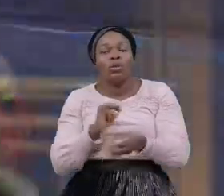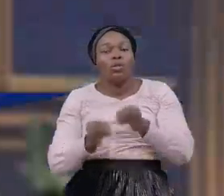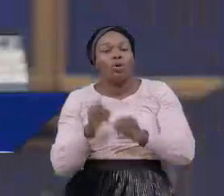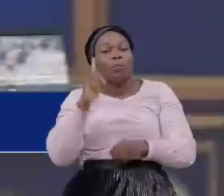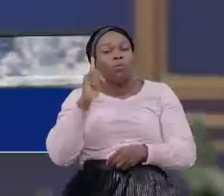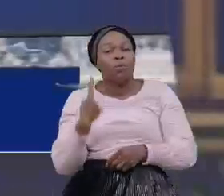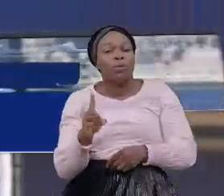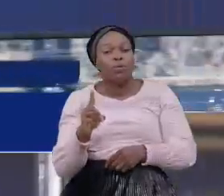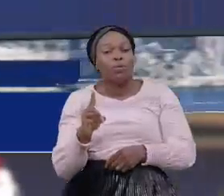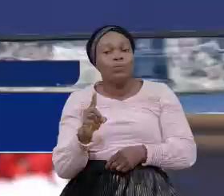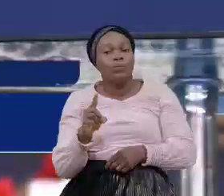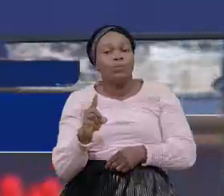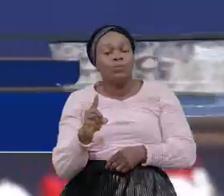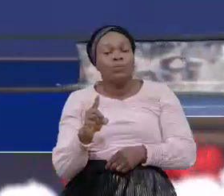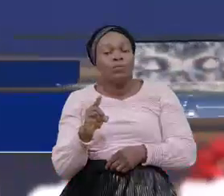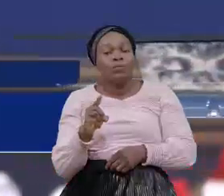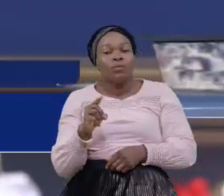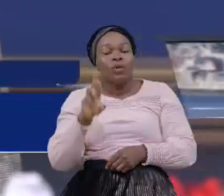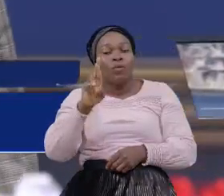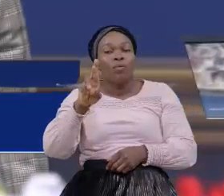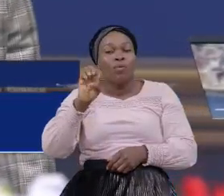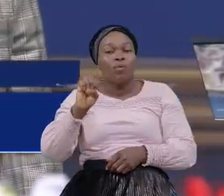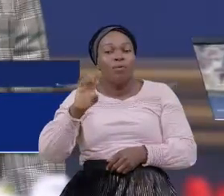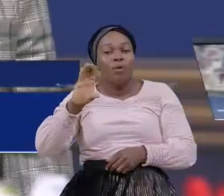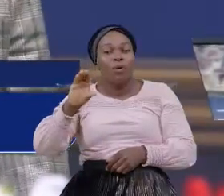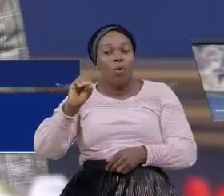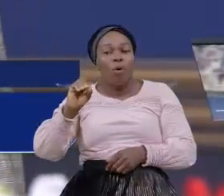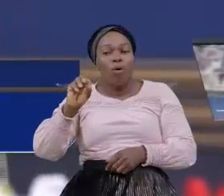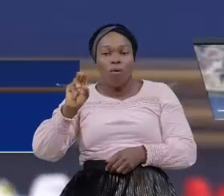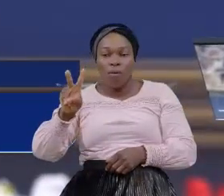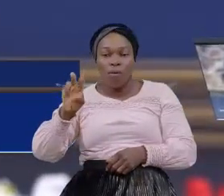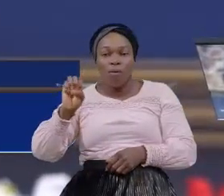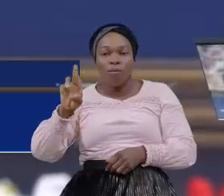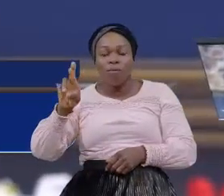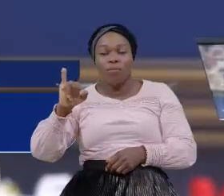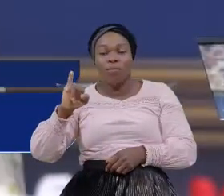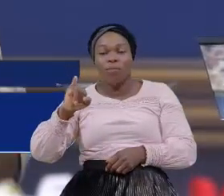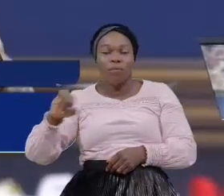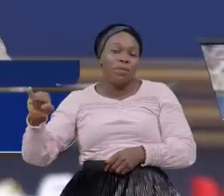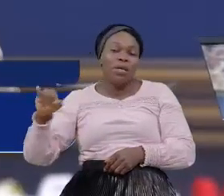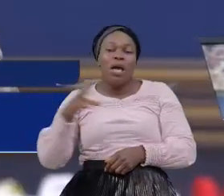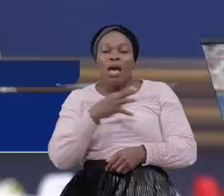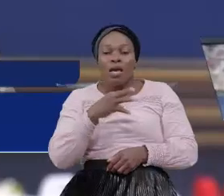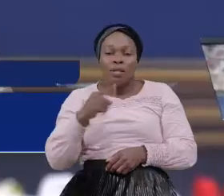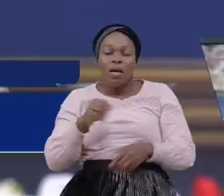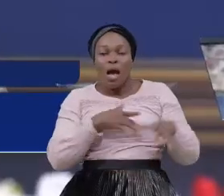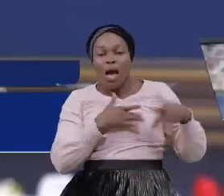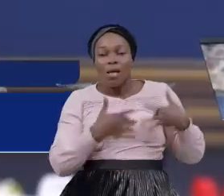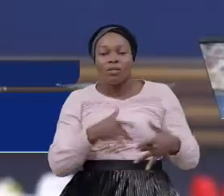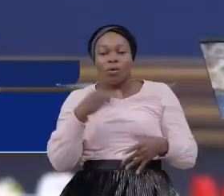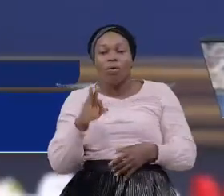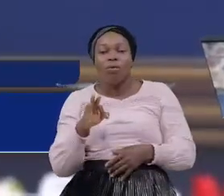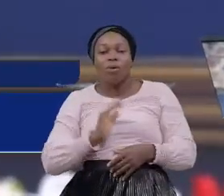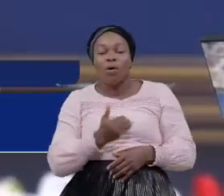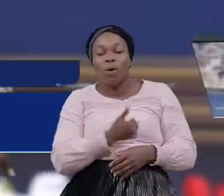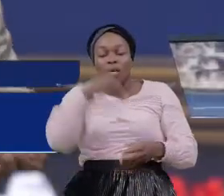Number one, we're looking at recovering the heart of our inner